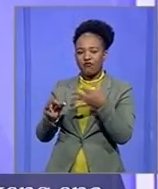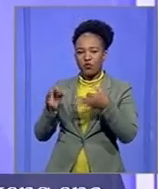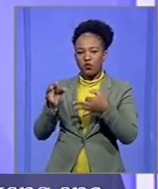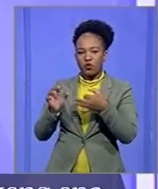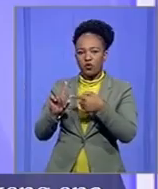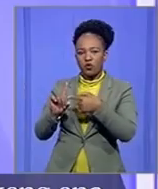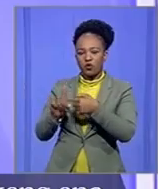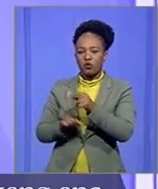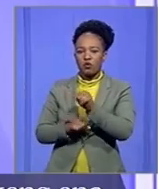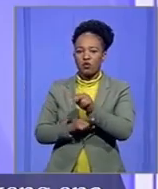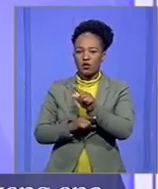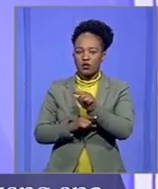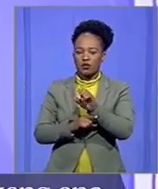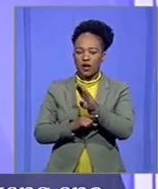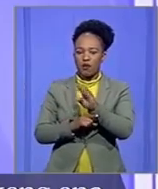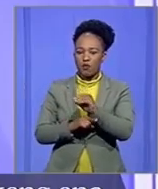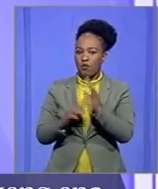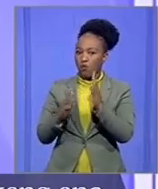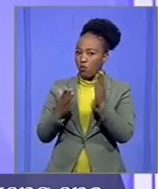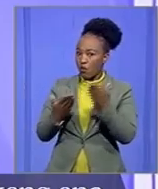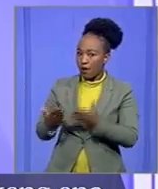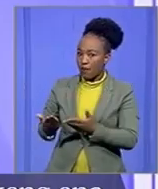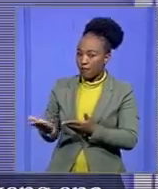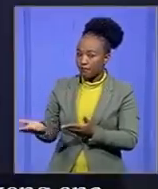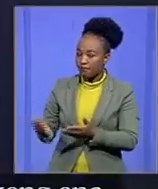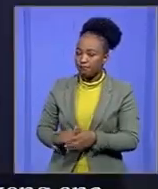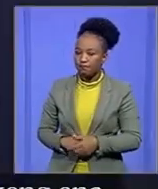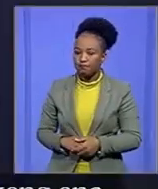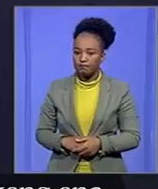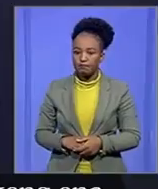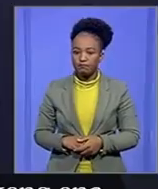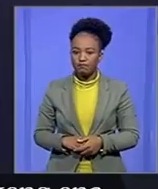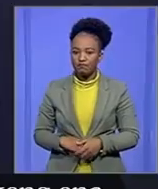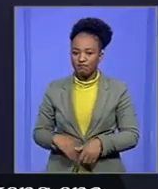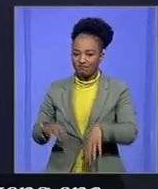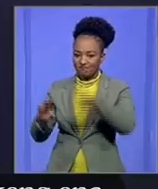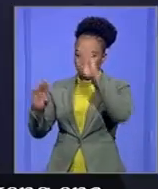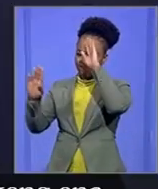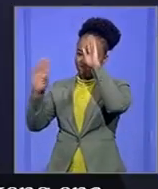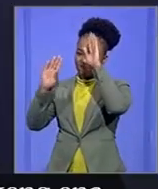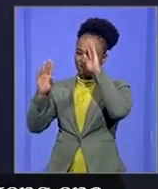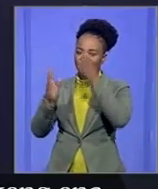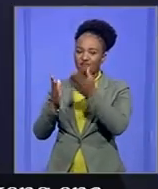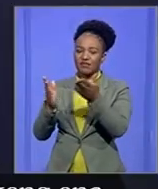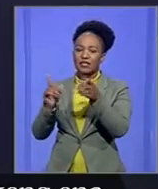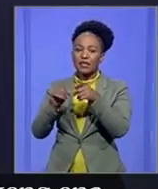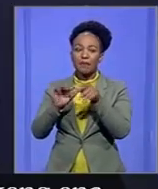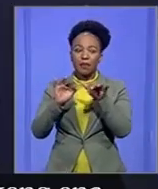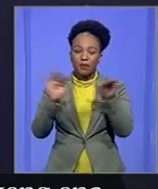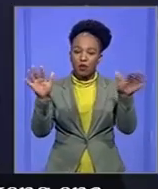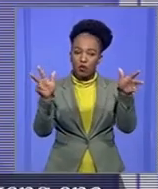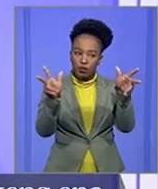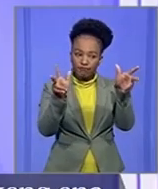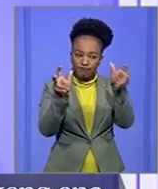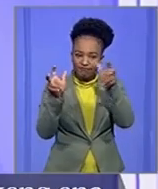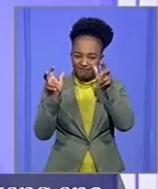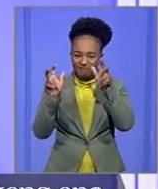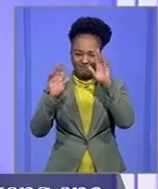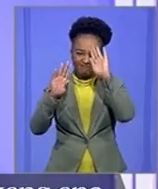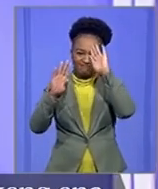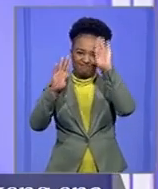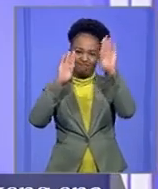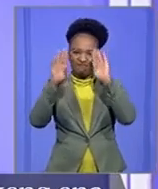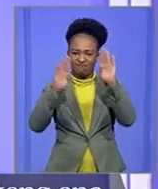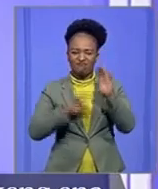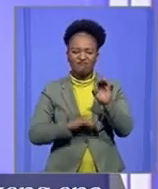Tebo Mokobo. Tebo ha ke o amohele ditabeng tsa Sesotho. Ke o dumedisa tshediso ke dumedise le bone ba mamedi ko lapeng. Cabinet Lekgotla ke